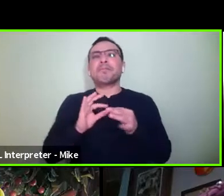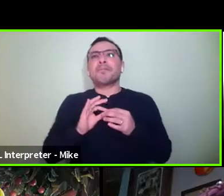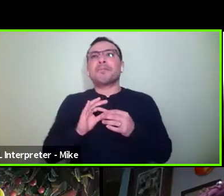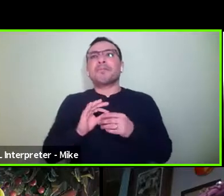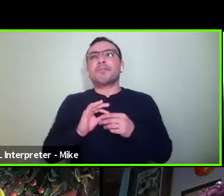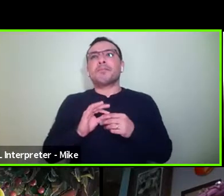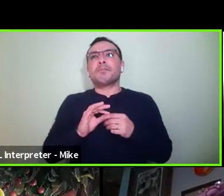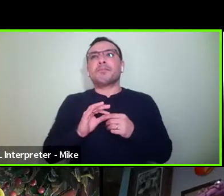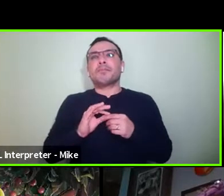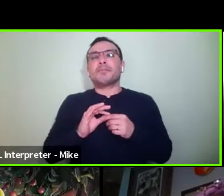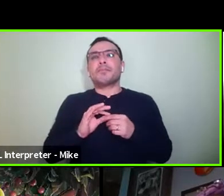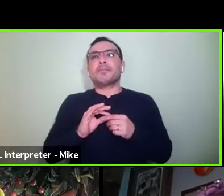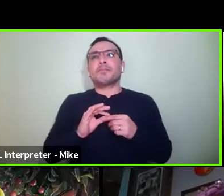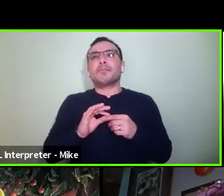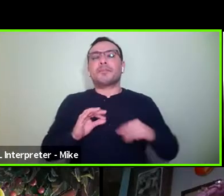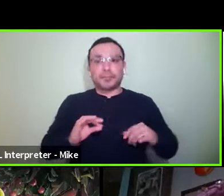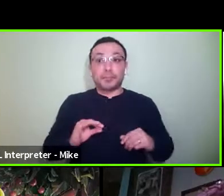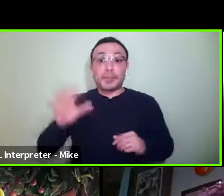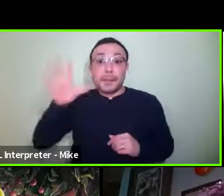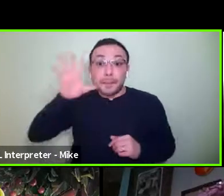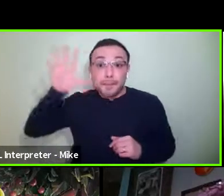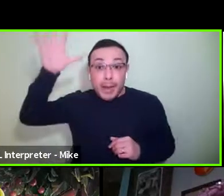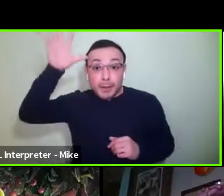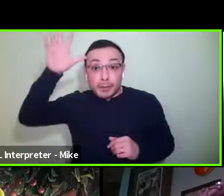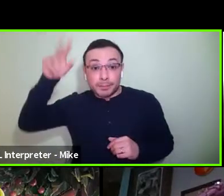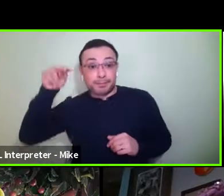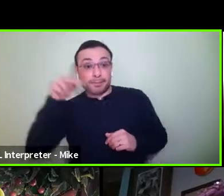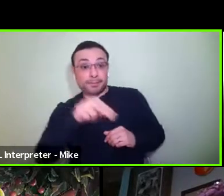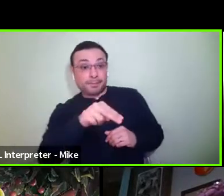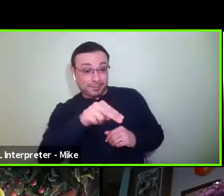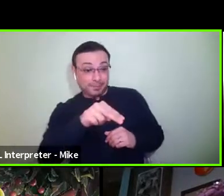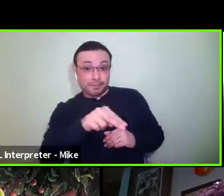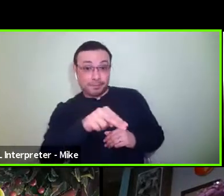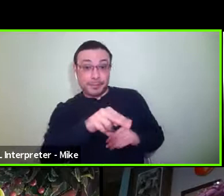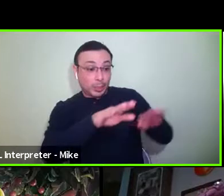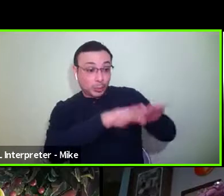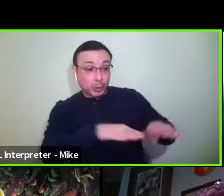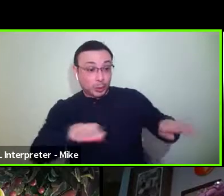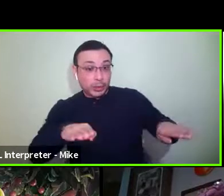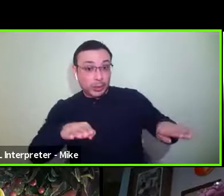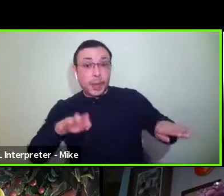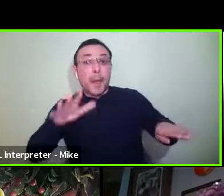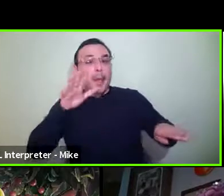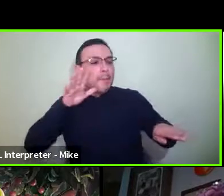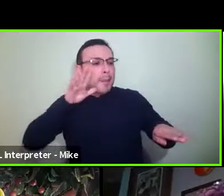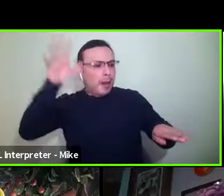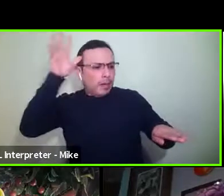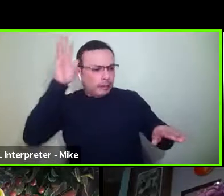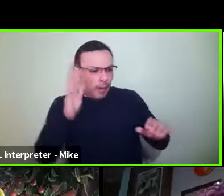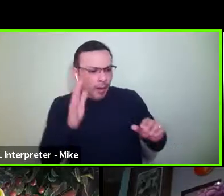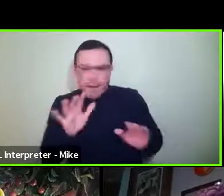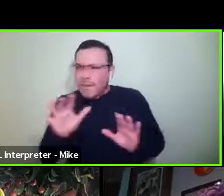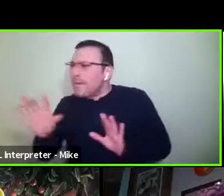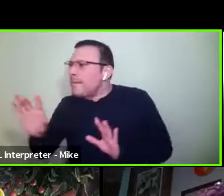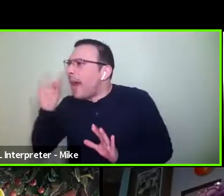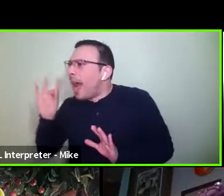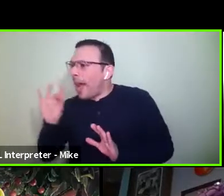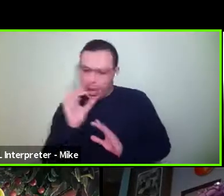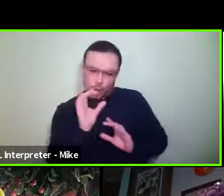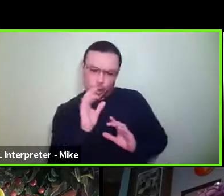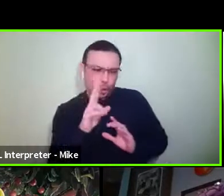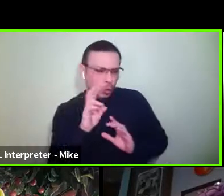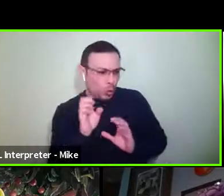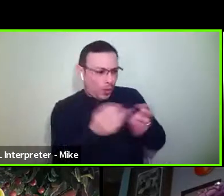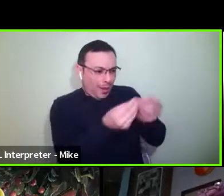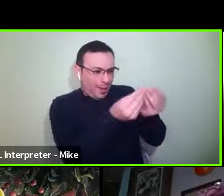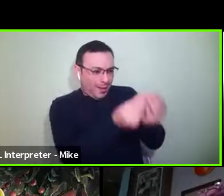about getting a cure for their young children? How do we help parents to consider all of these rich